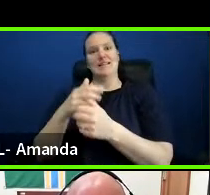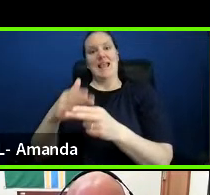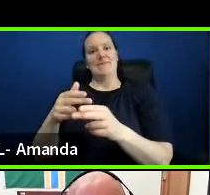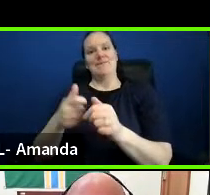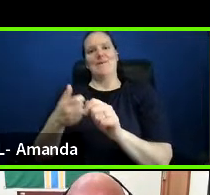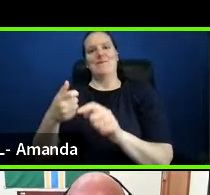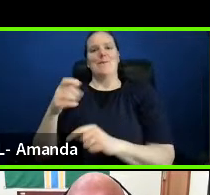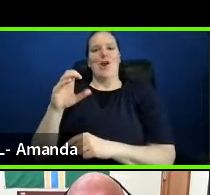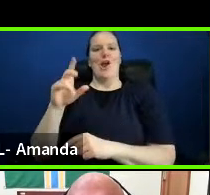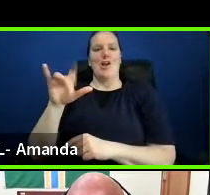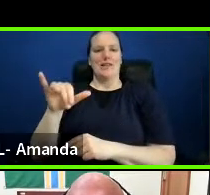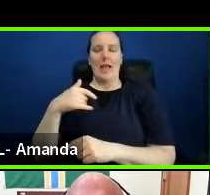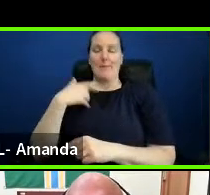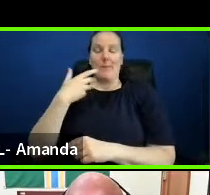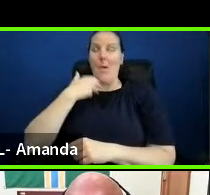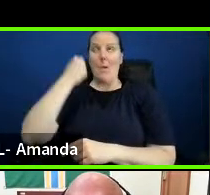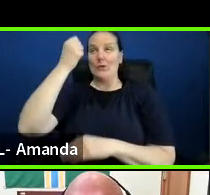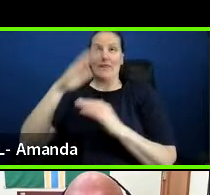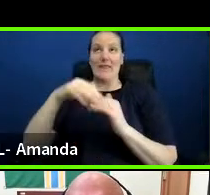I'm much older than her.